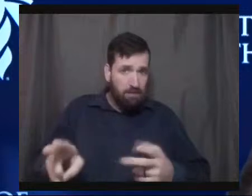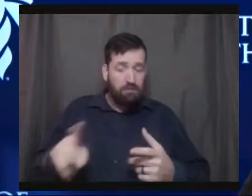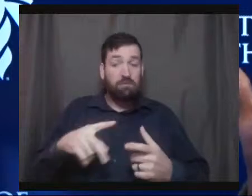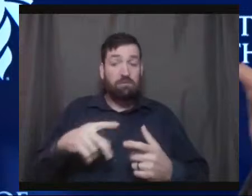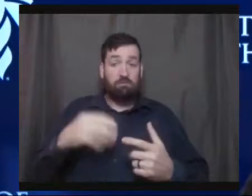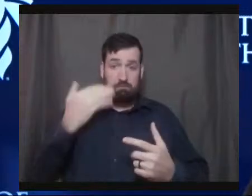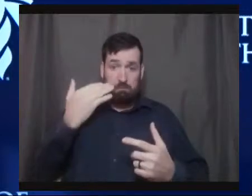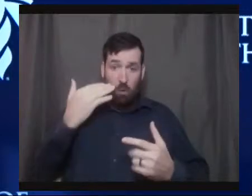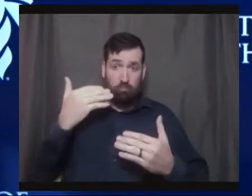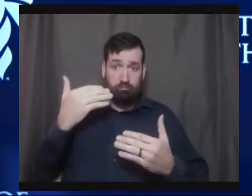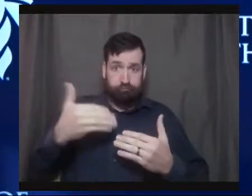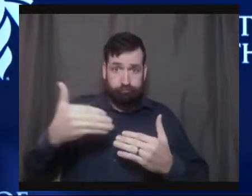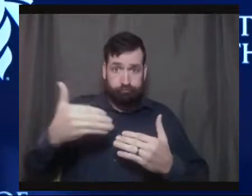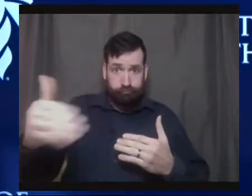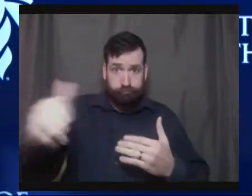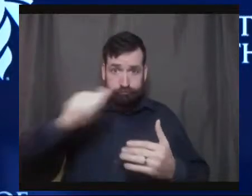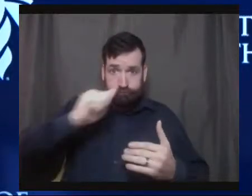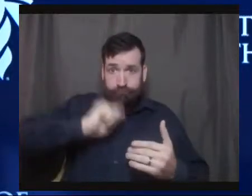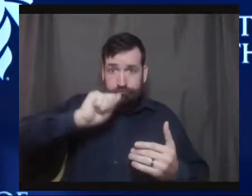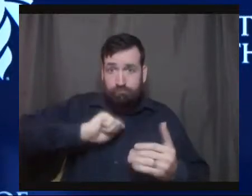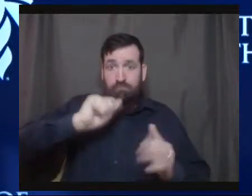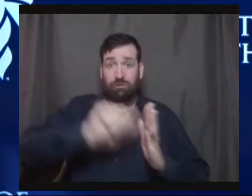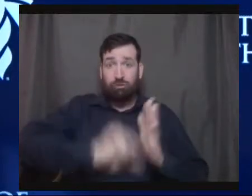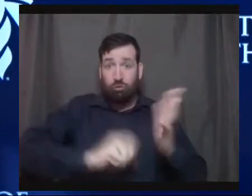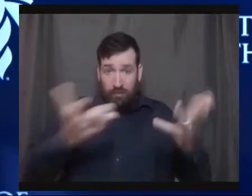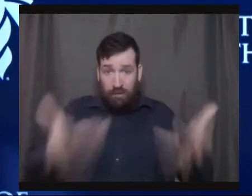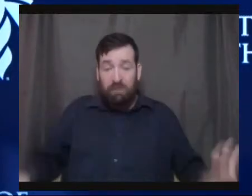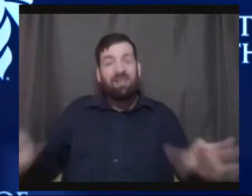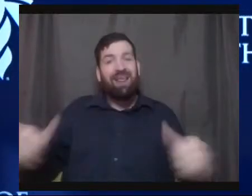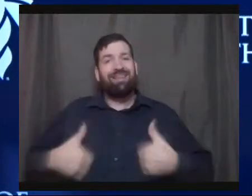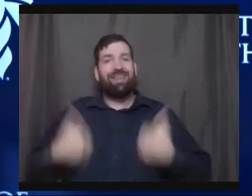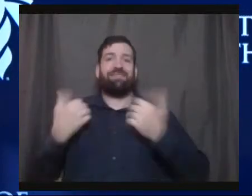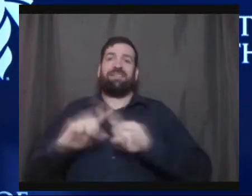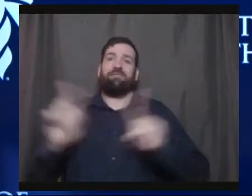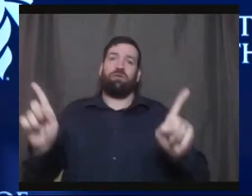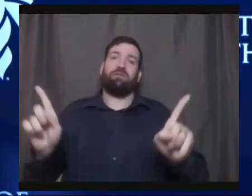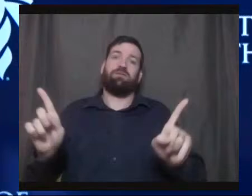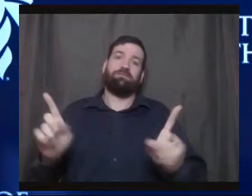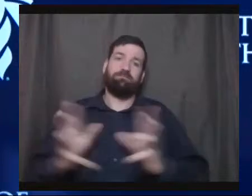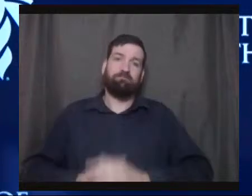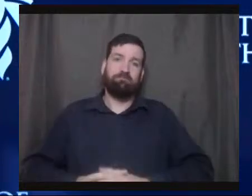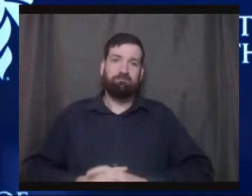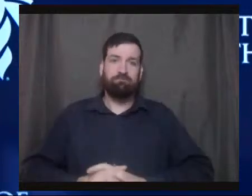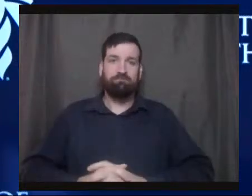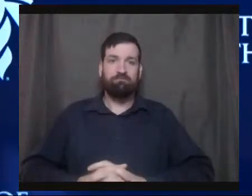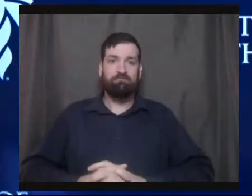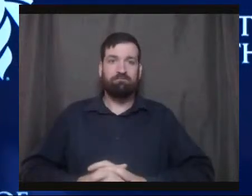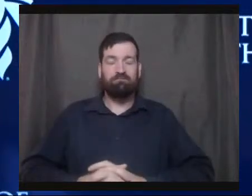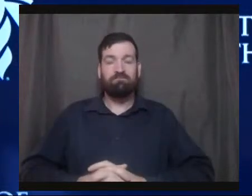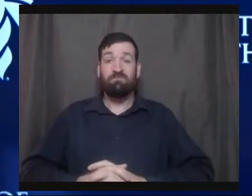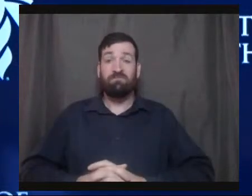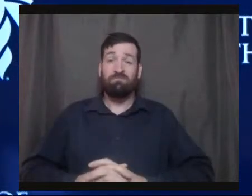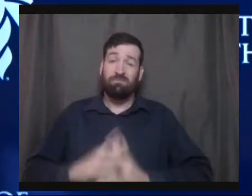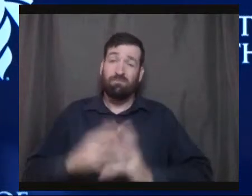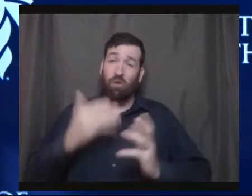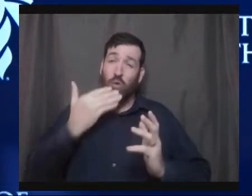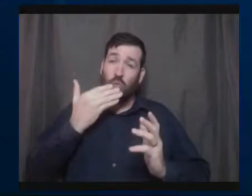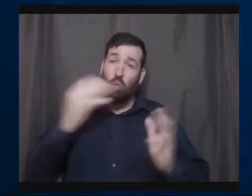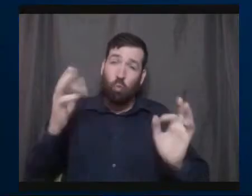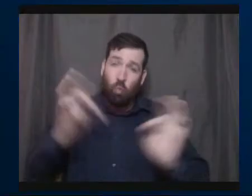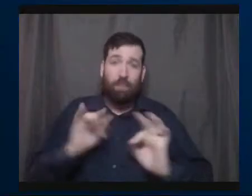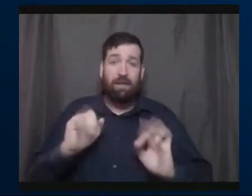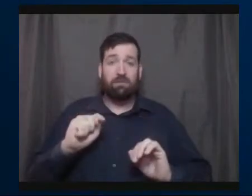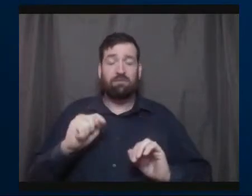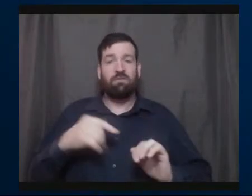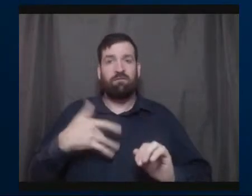and you have the surgery, life is different, and it's been well worth it. I feel better.